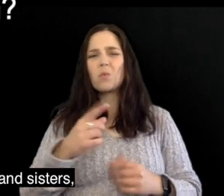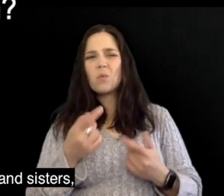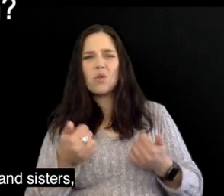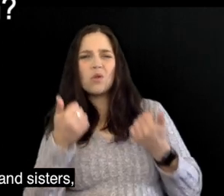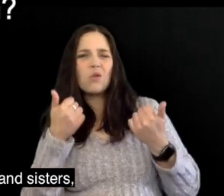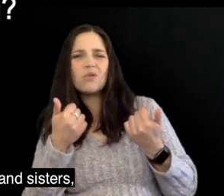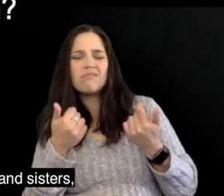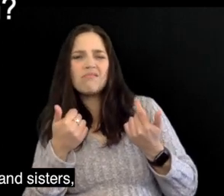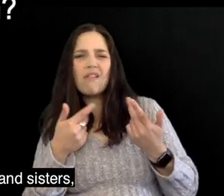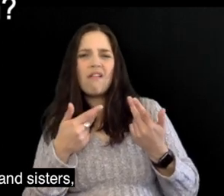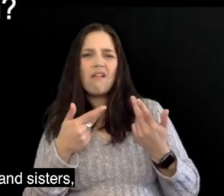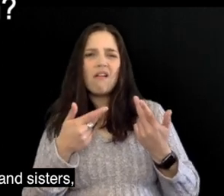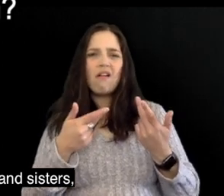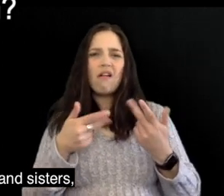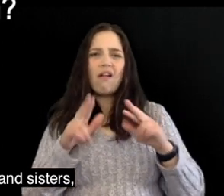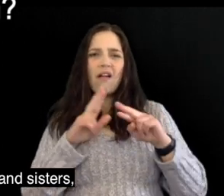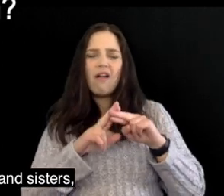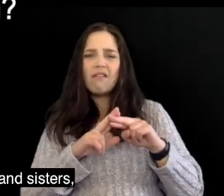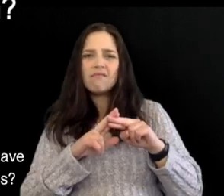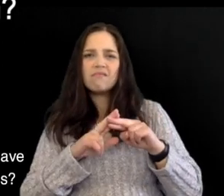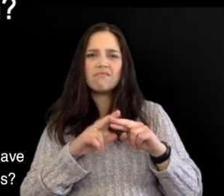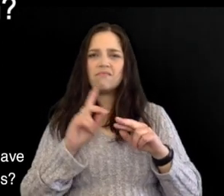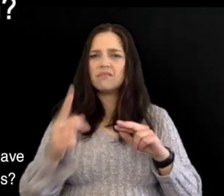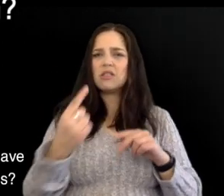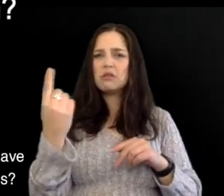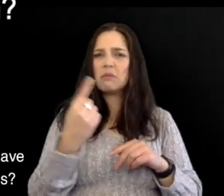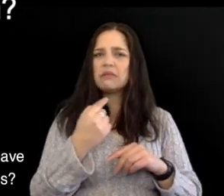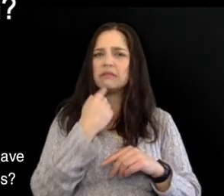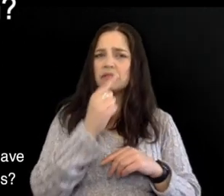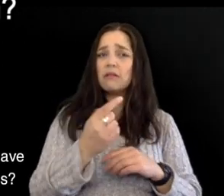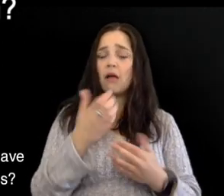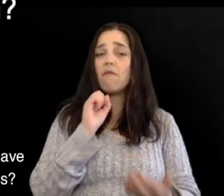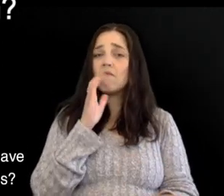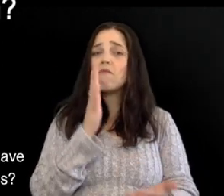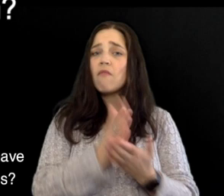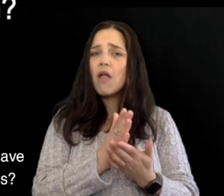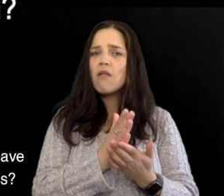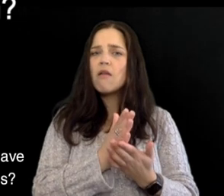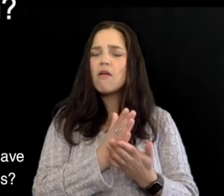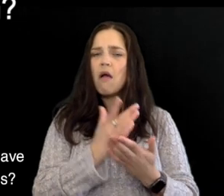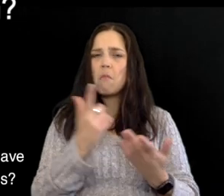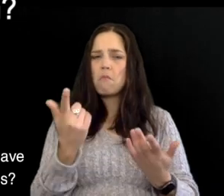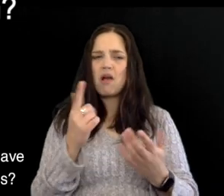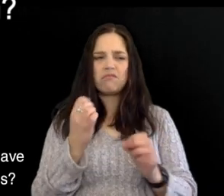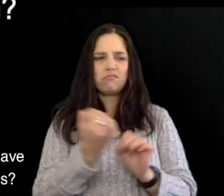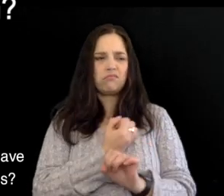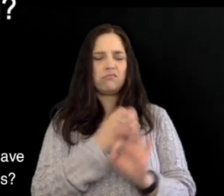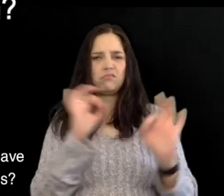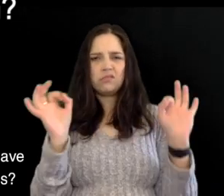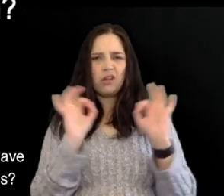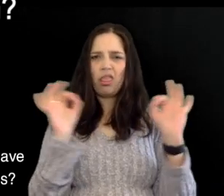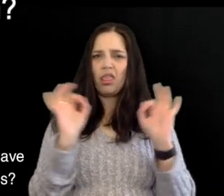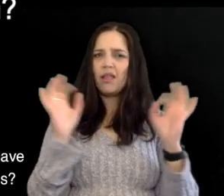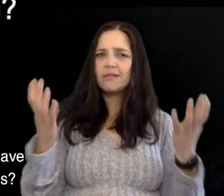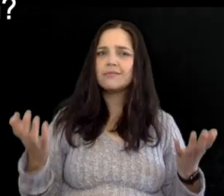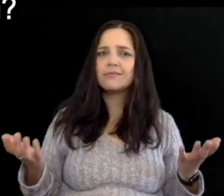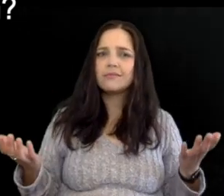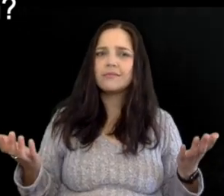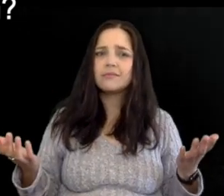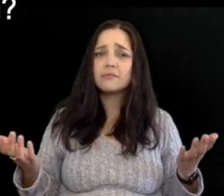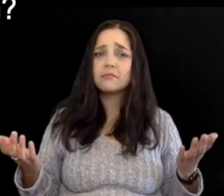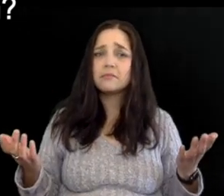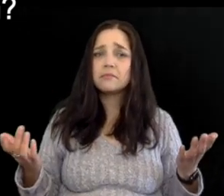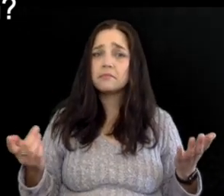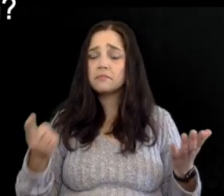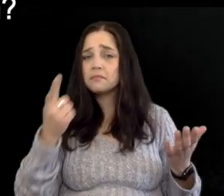"What good is it, my brothers and sisters, if someone claims to have faith but has no